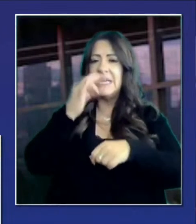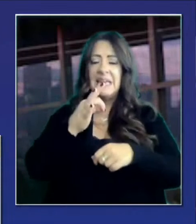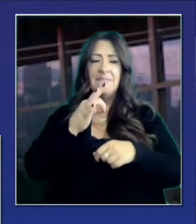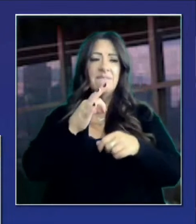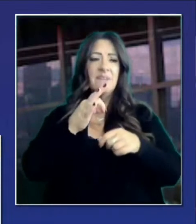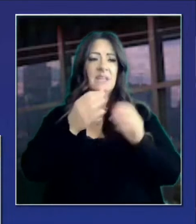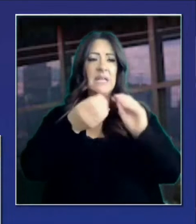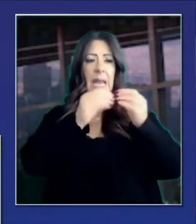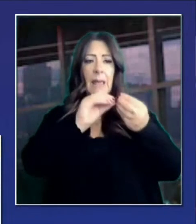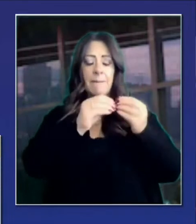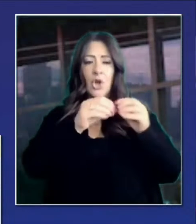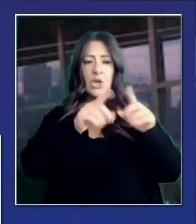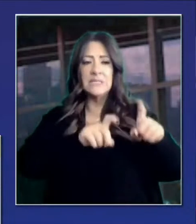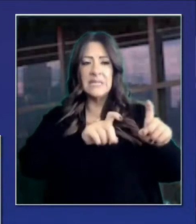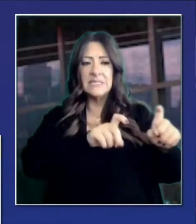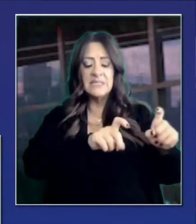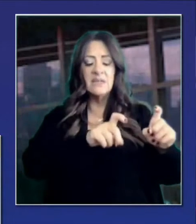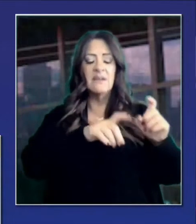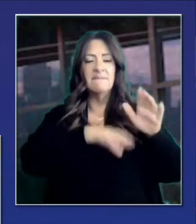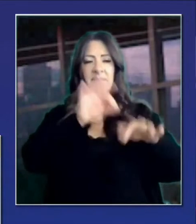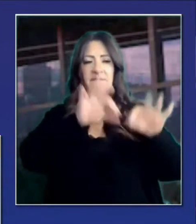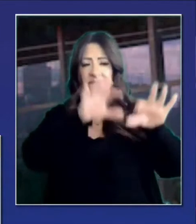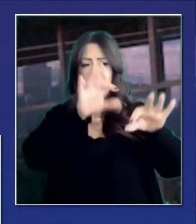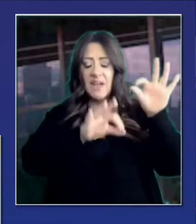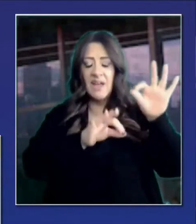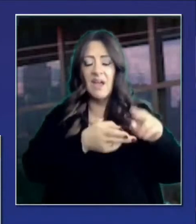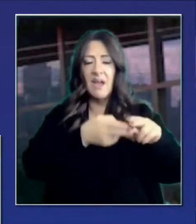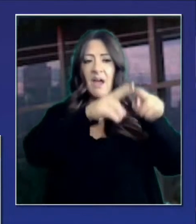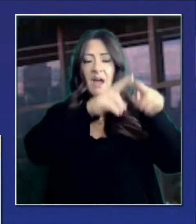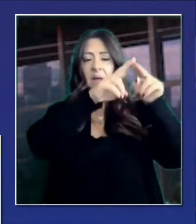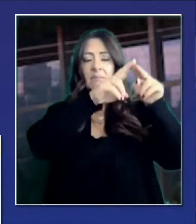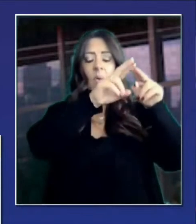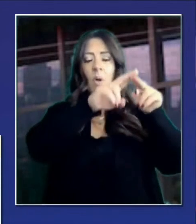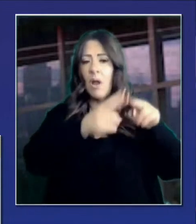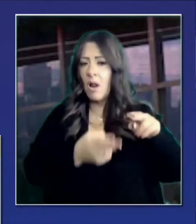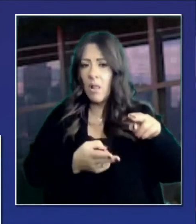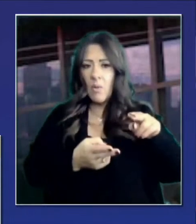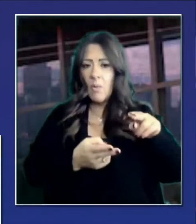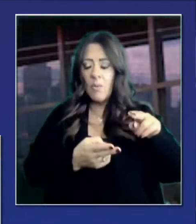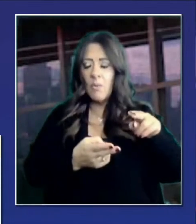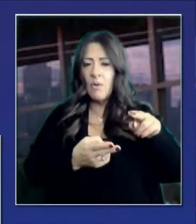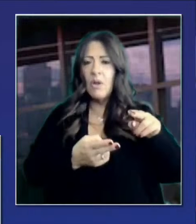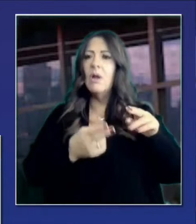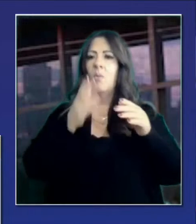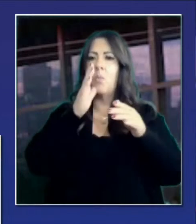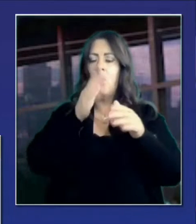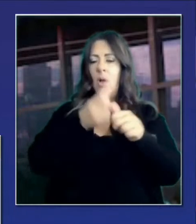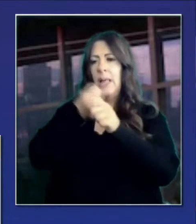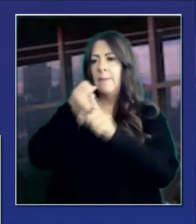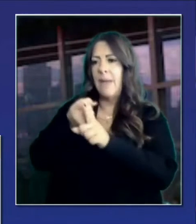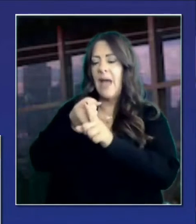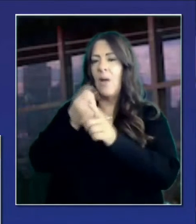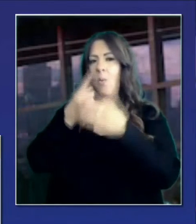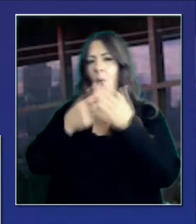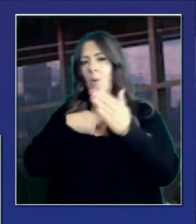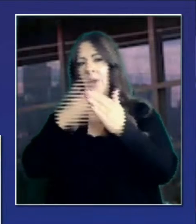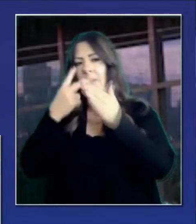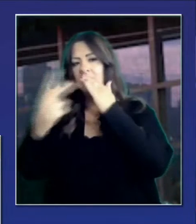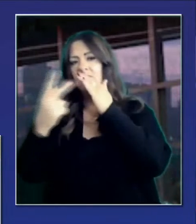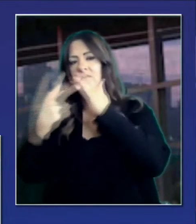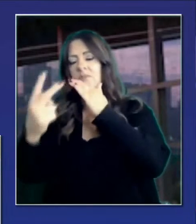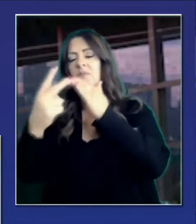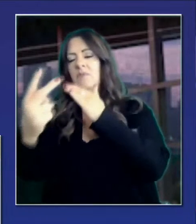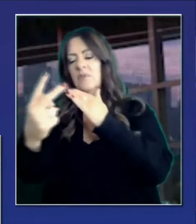the projections 4 weeks at that moment might be lower. We hope that we continue to see the decline that we've